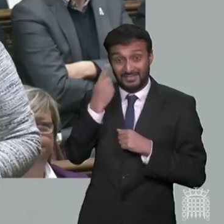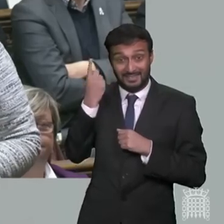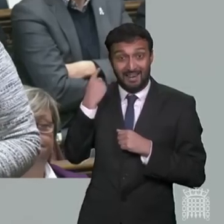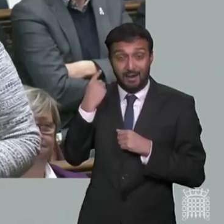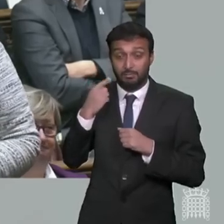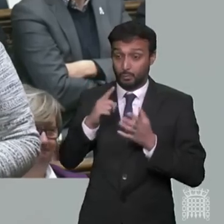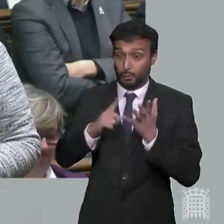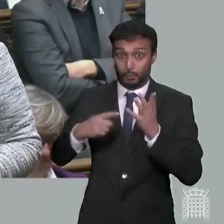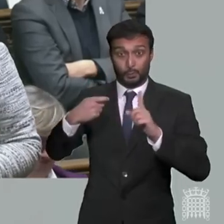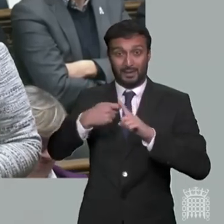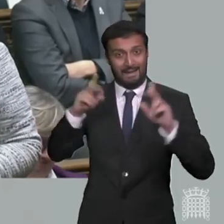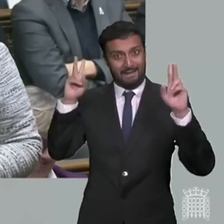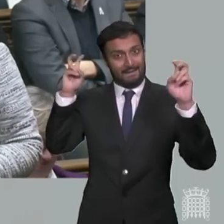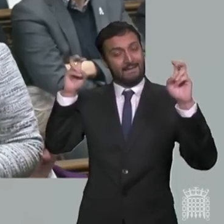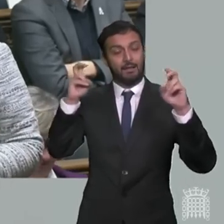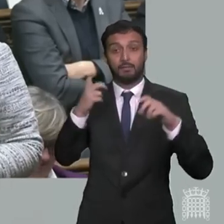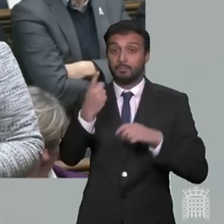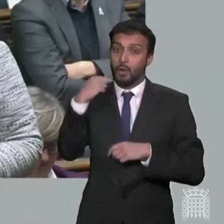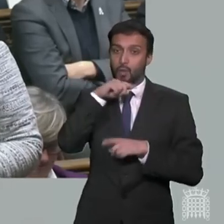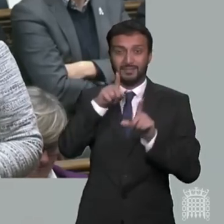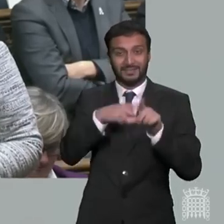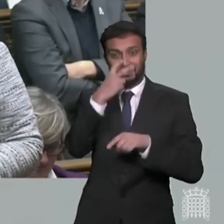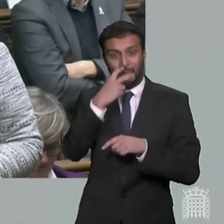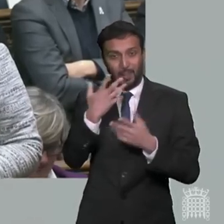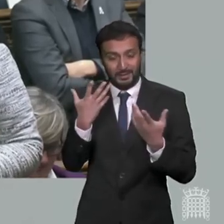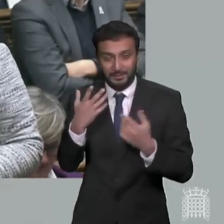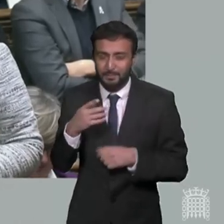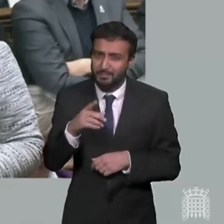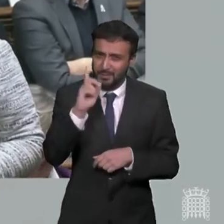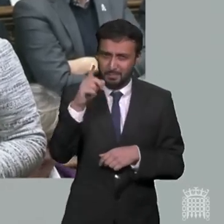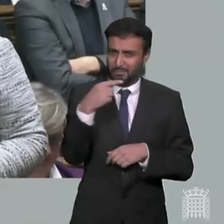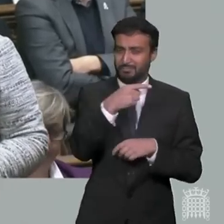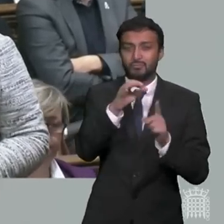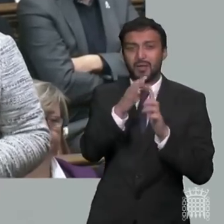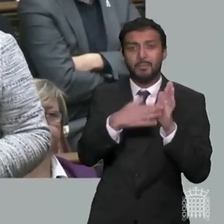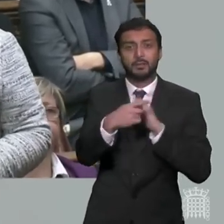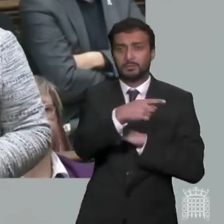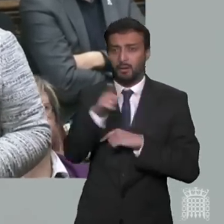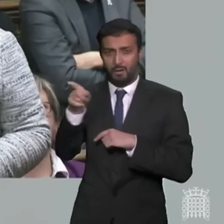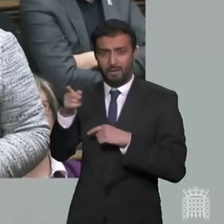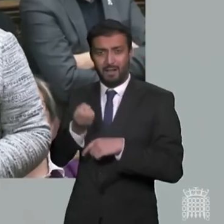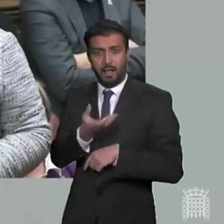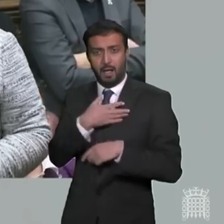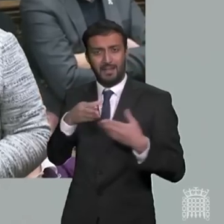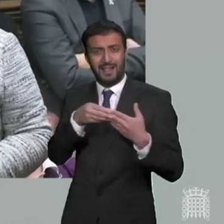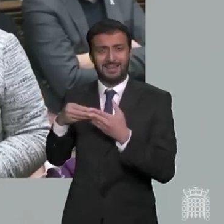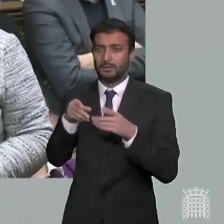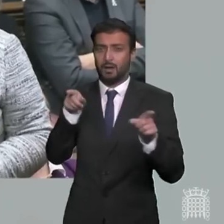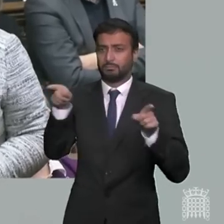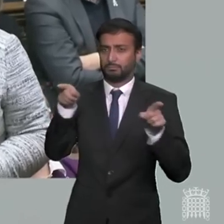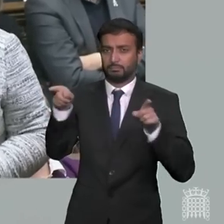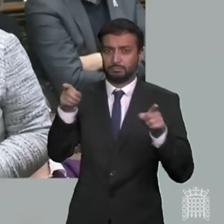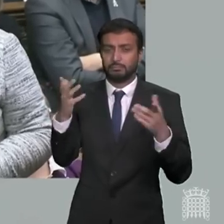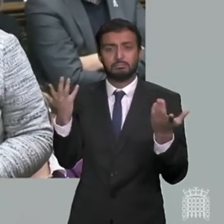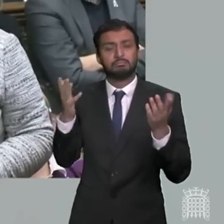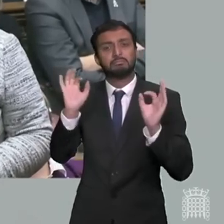years old. But neither the Prime Minister nor the leader of the Labour Party seemed to recognise the challenge of the Supreme Court ruling